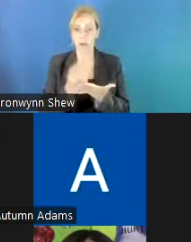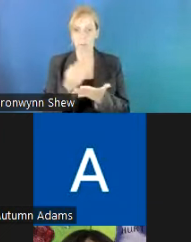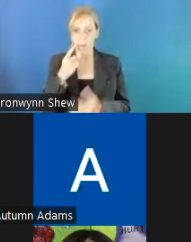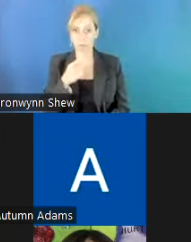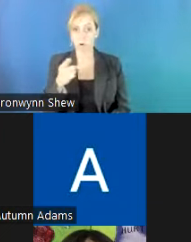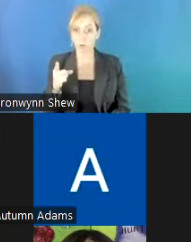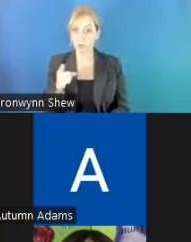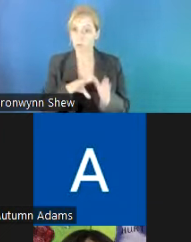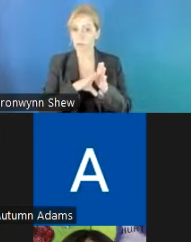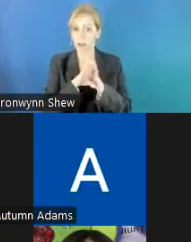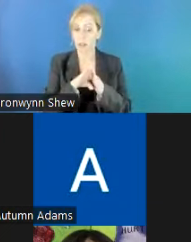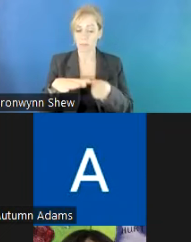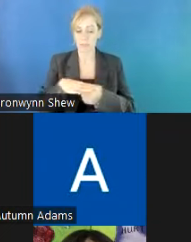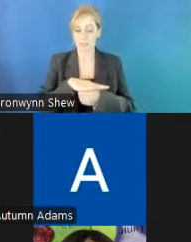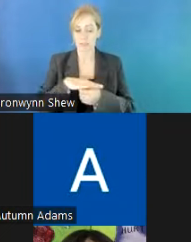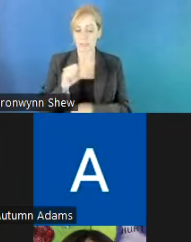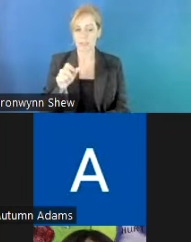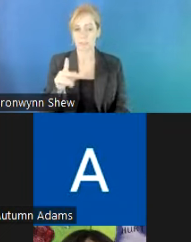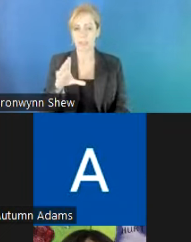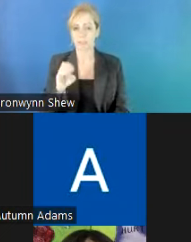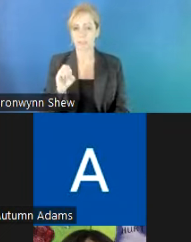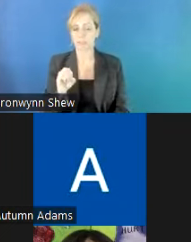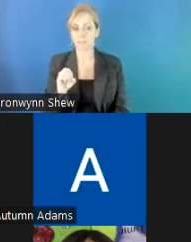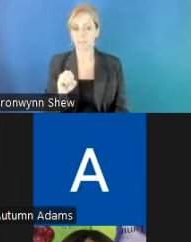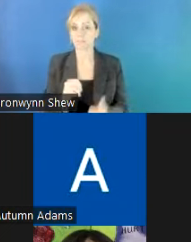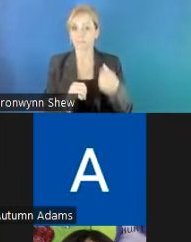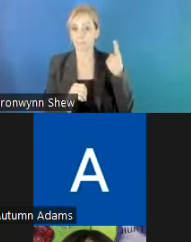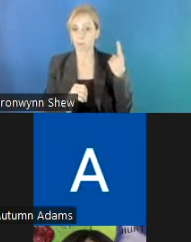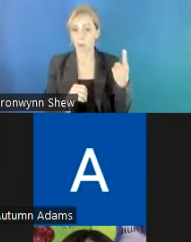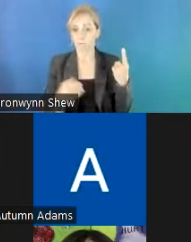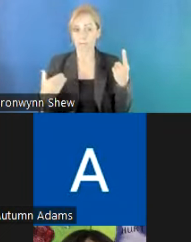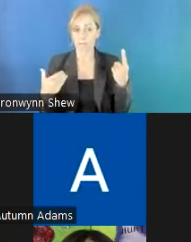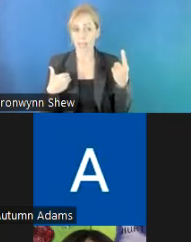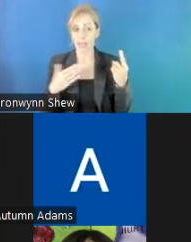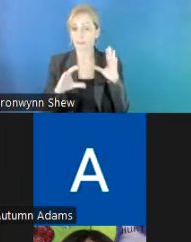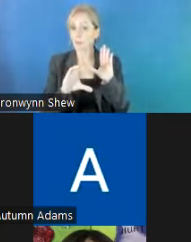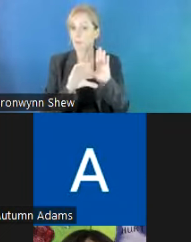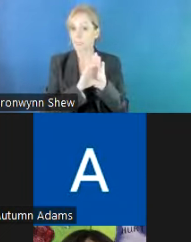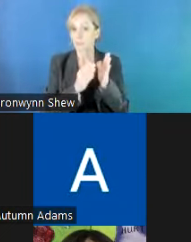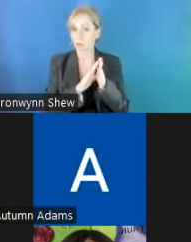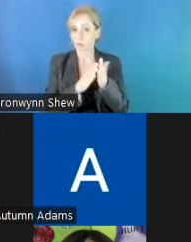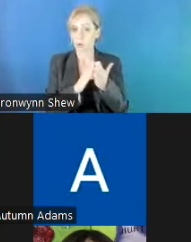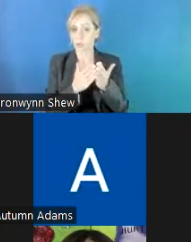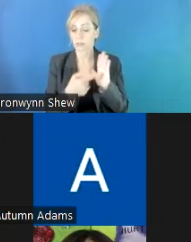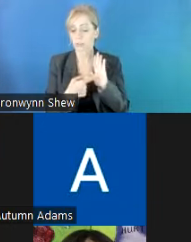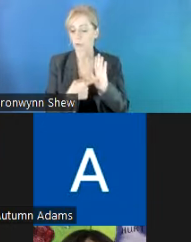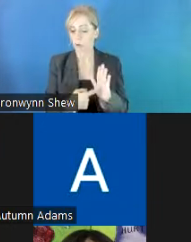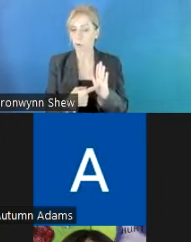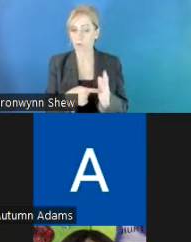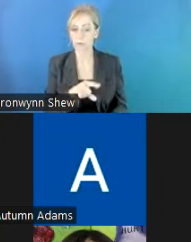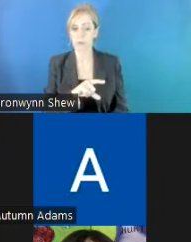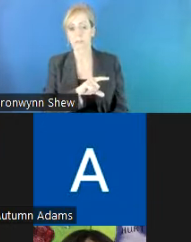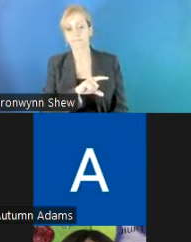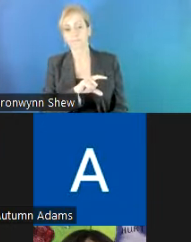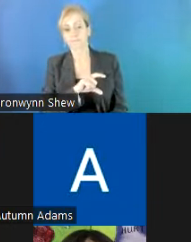book that has very common images of law enforcement, nurses, court,